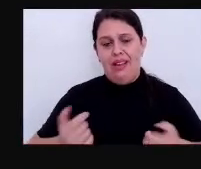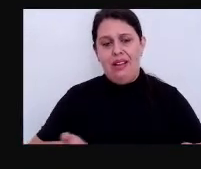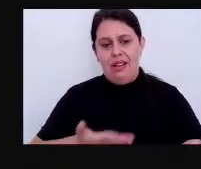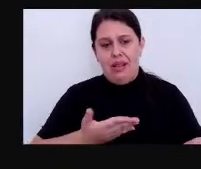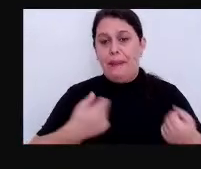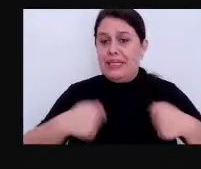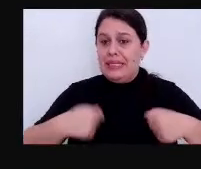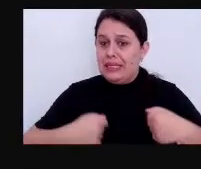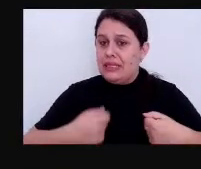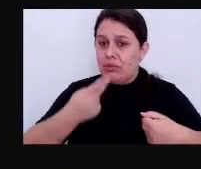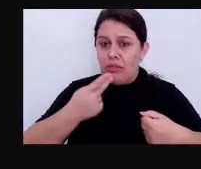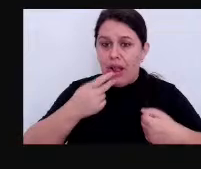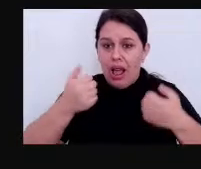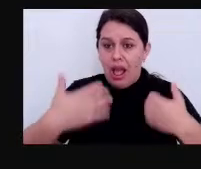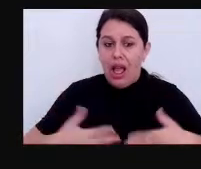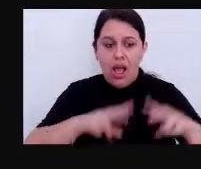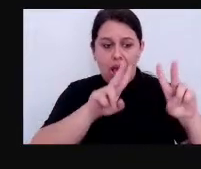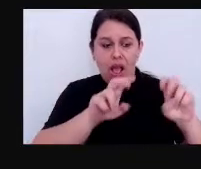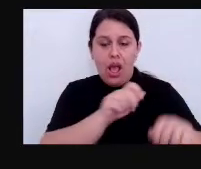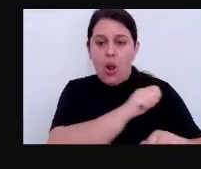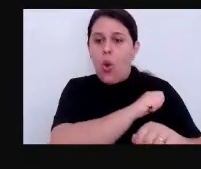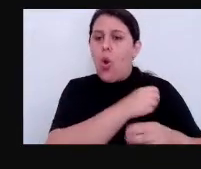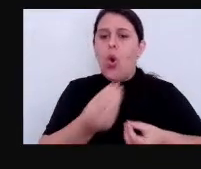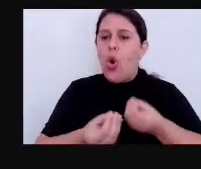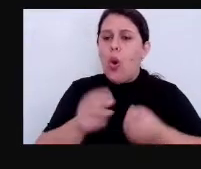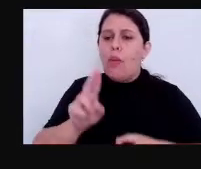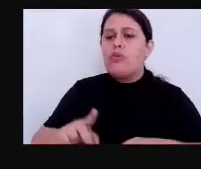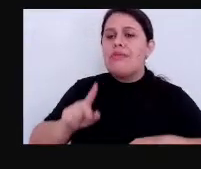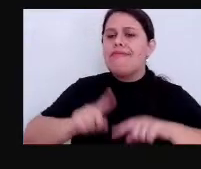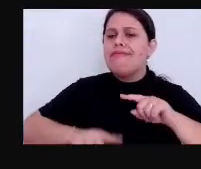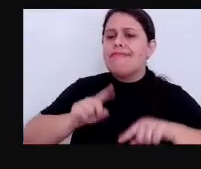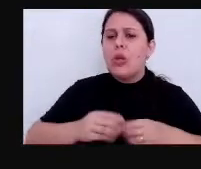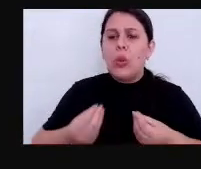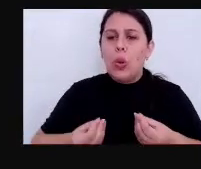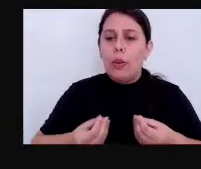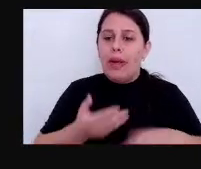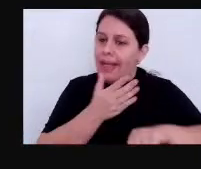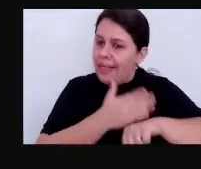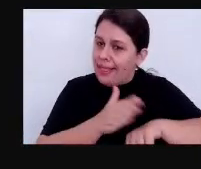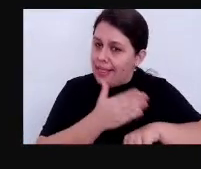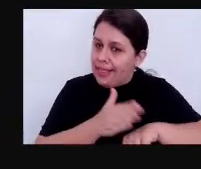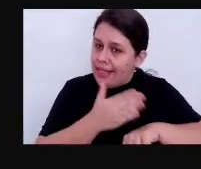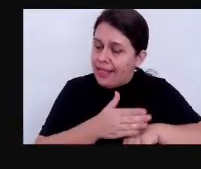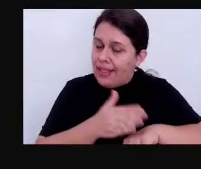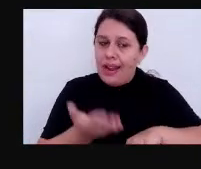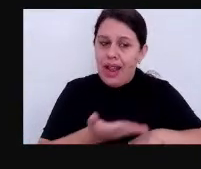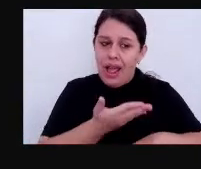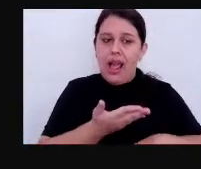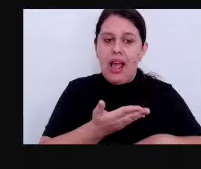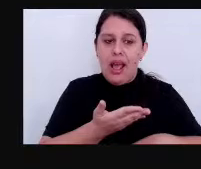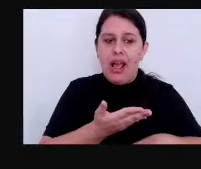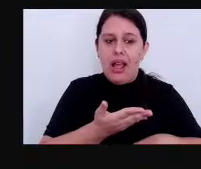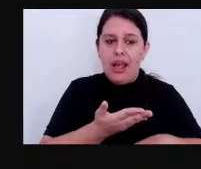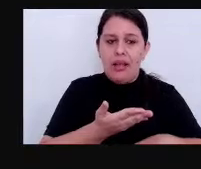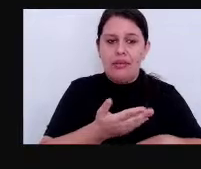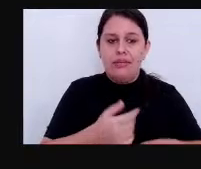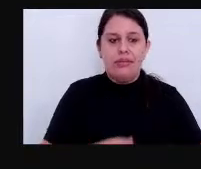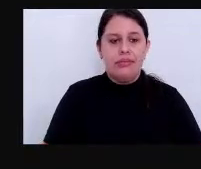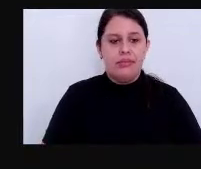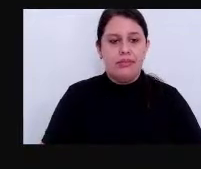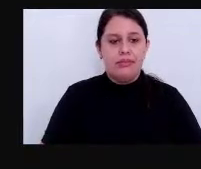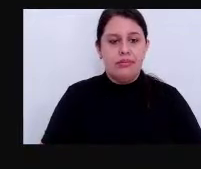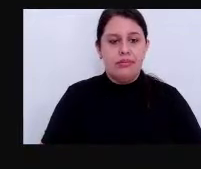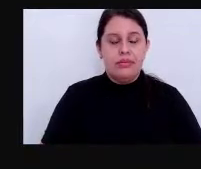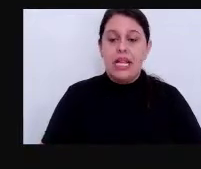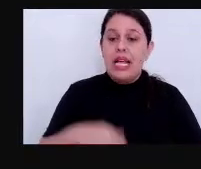the tool, we also train them to decide, am I being honest using this tool?